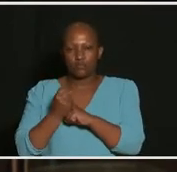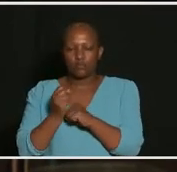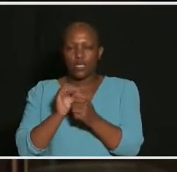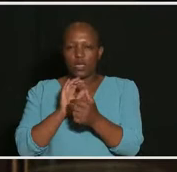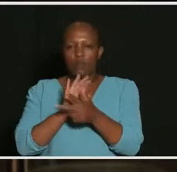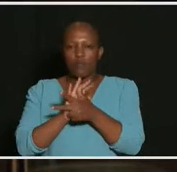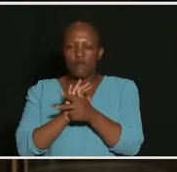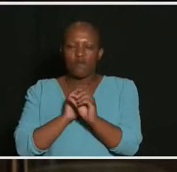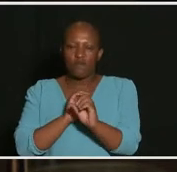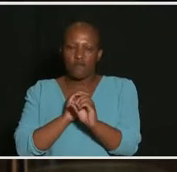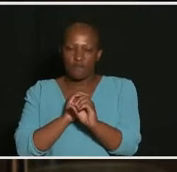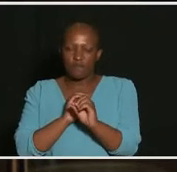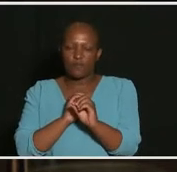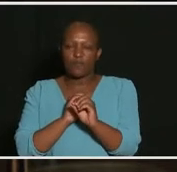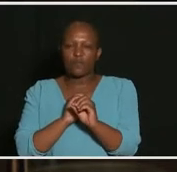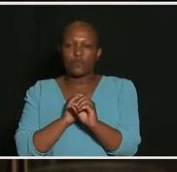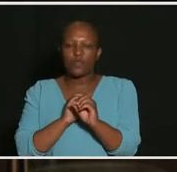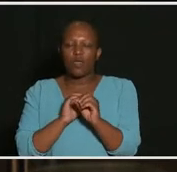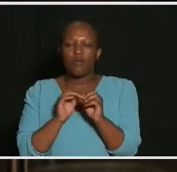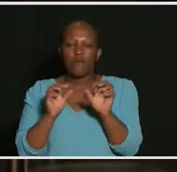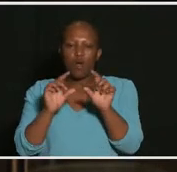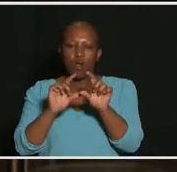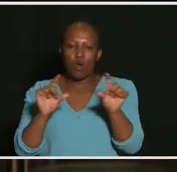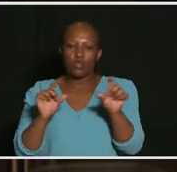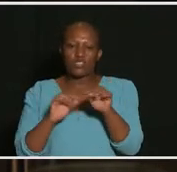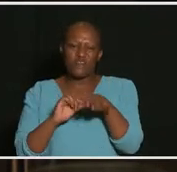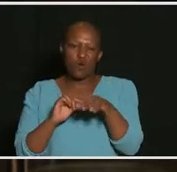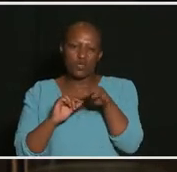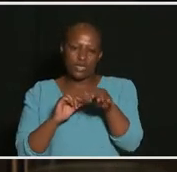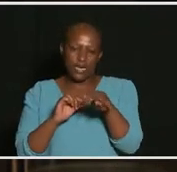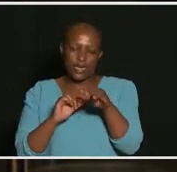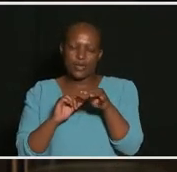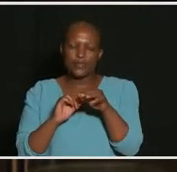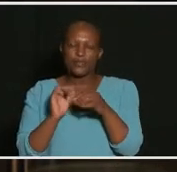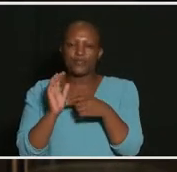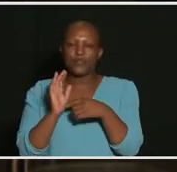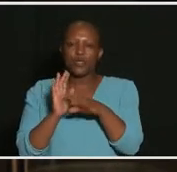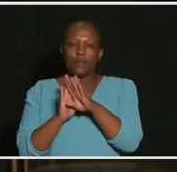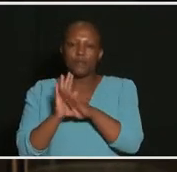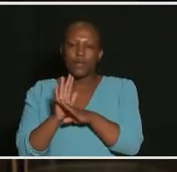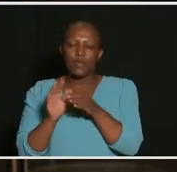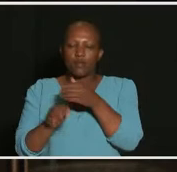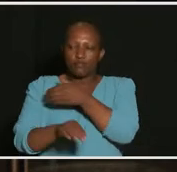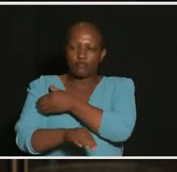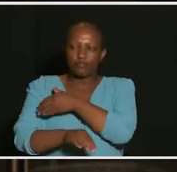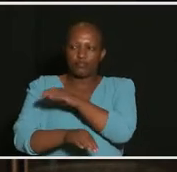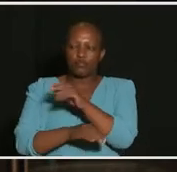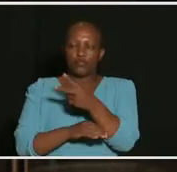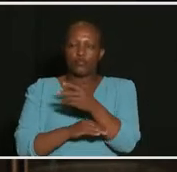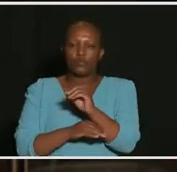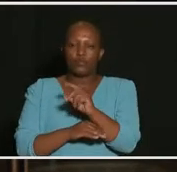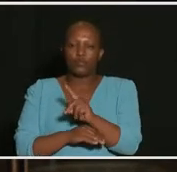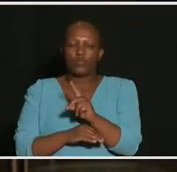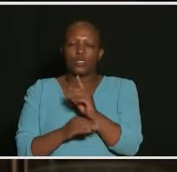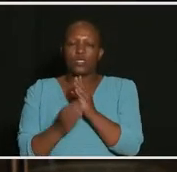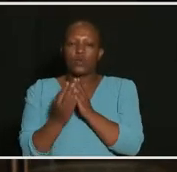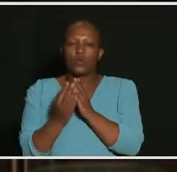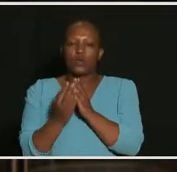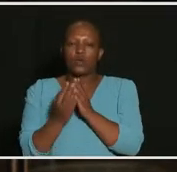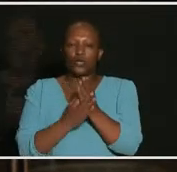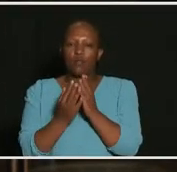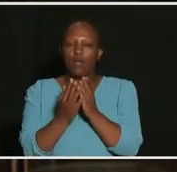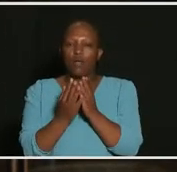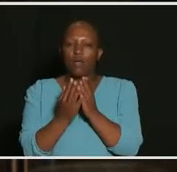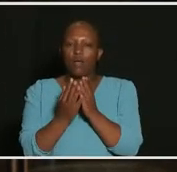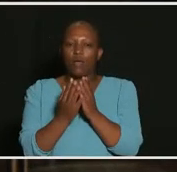Declaration of class 14. the bill also empowers the head of department for Equitable access to schooling and